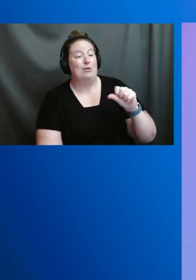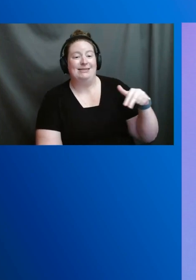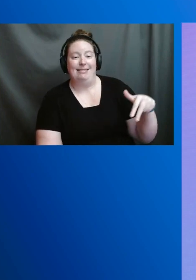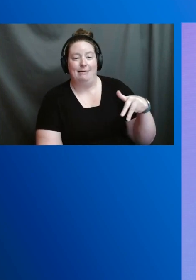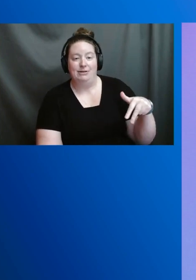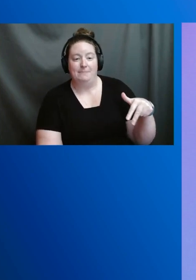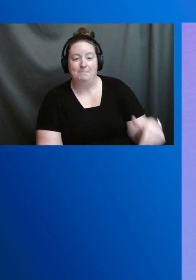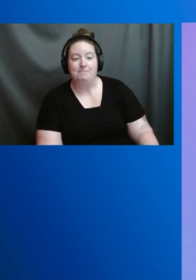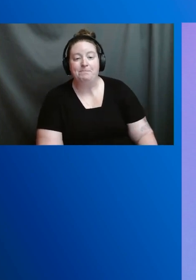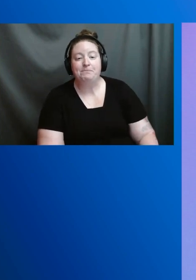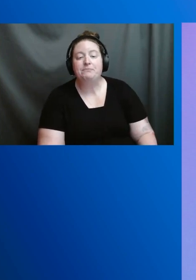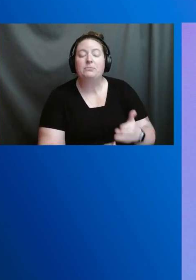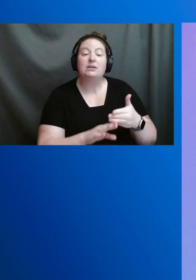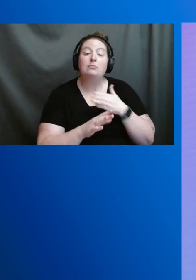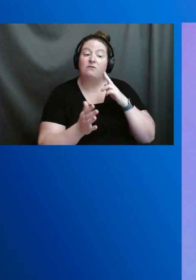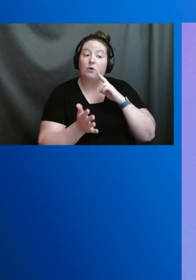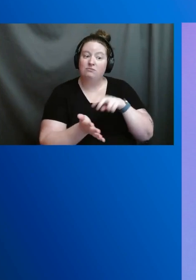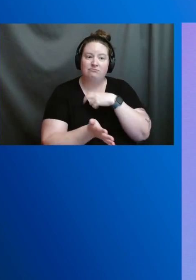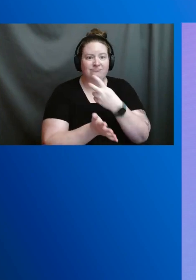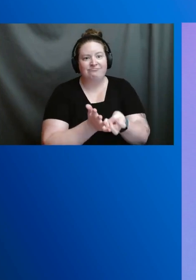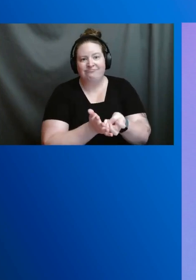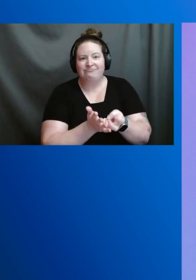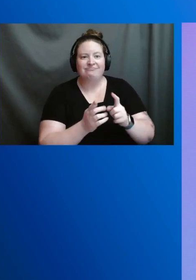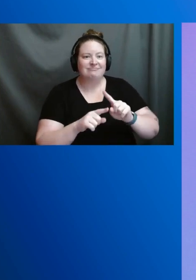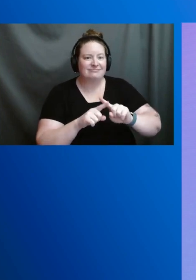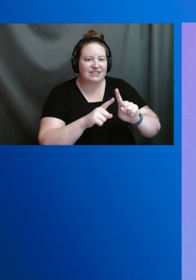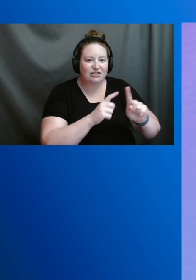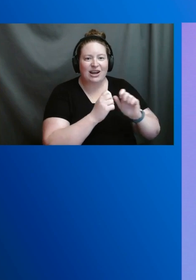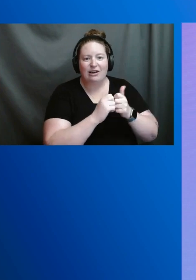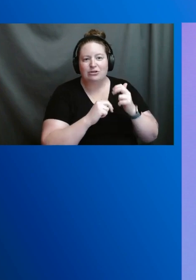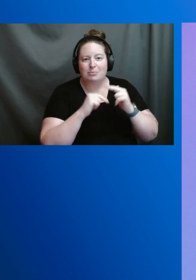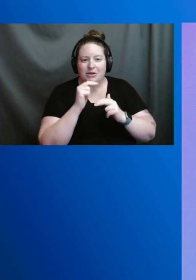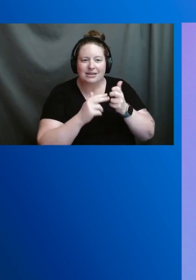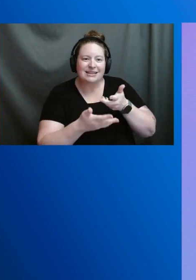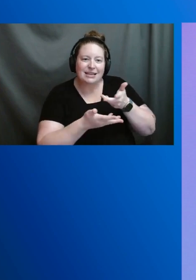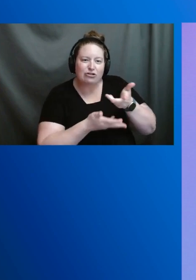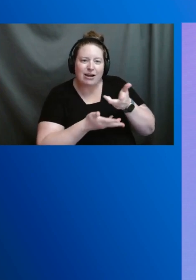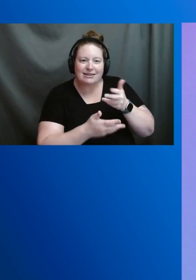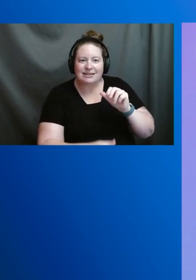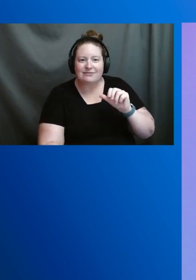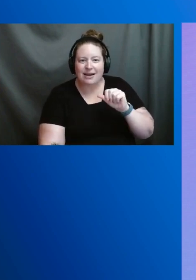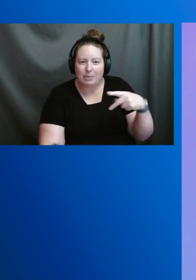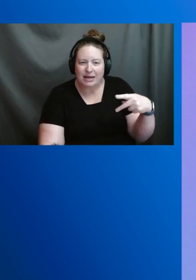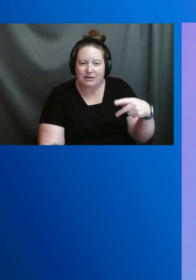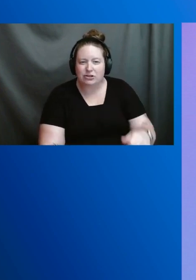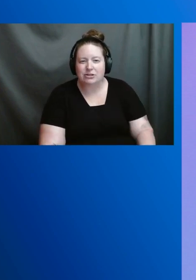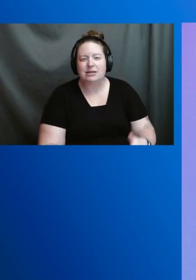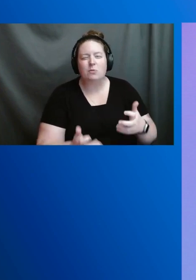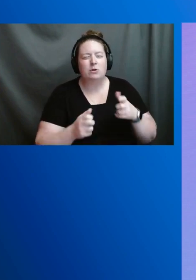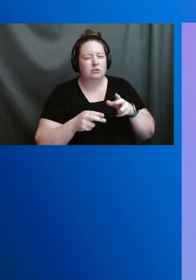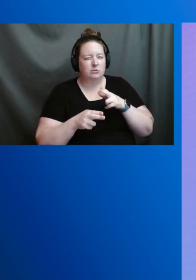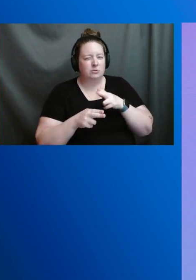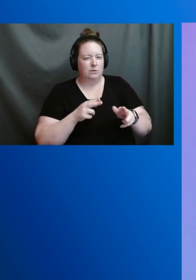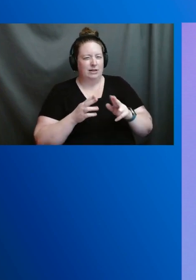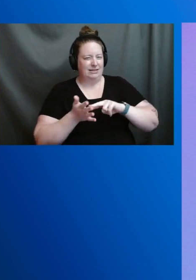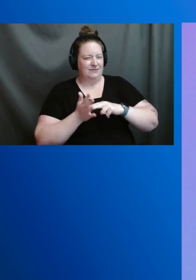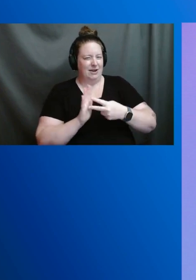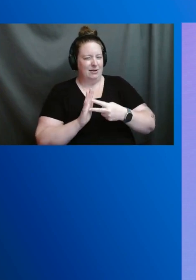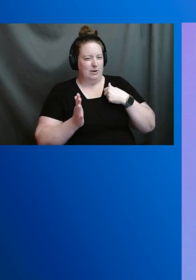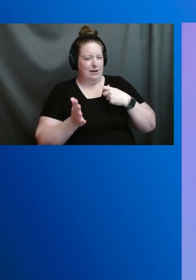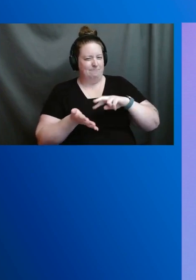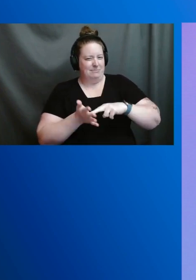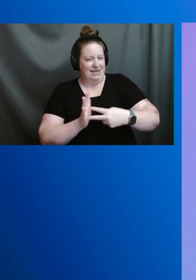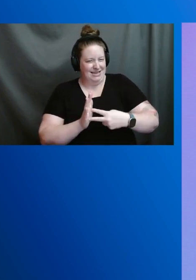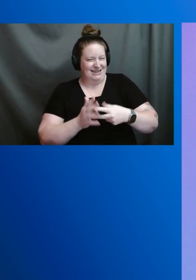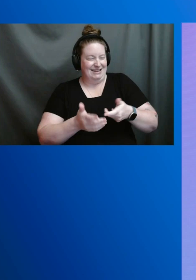before I jump into different ways of building interactive applications with Lambda, I want to quickly define what I mean when I say an